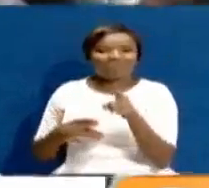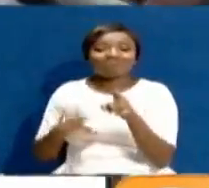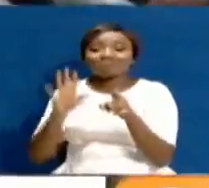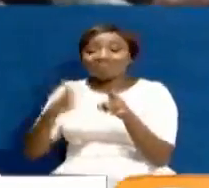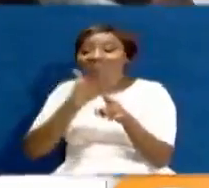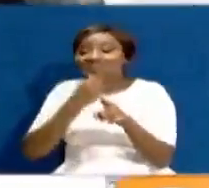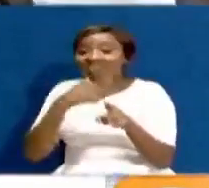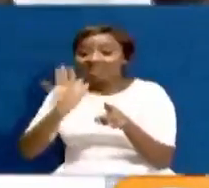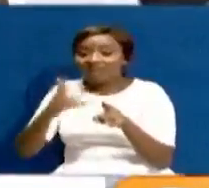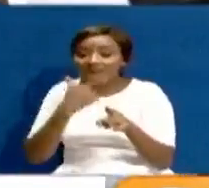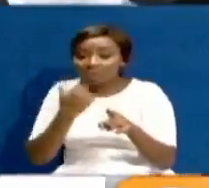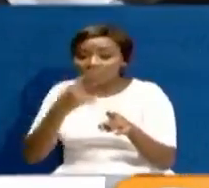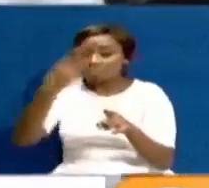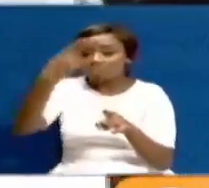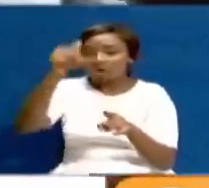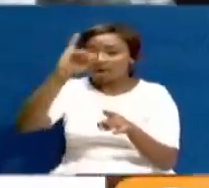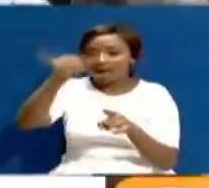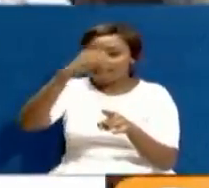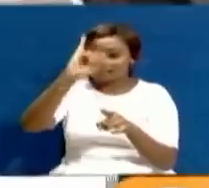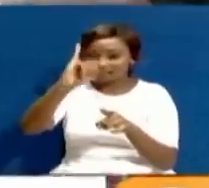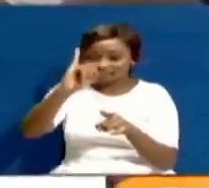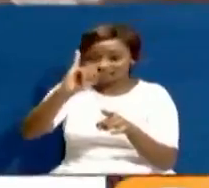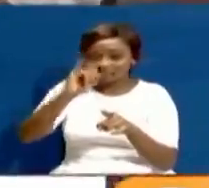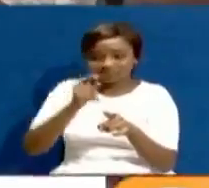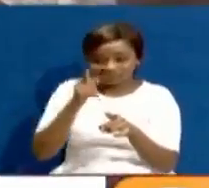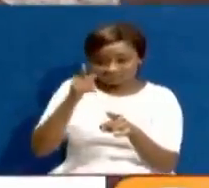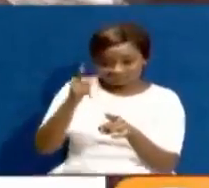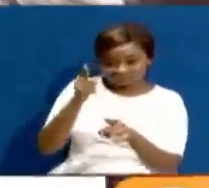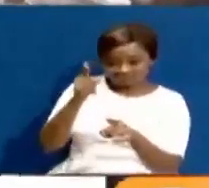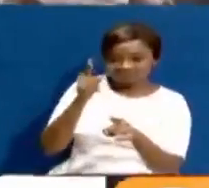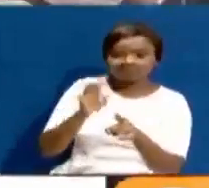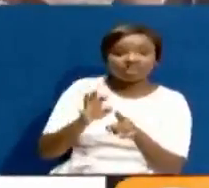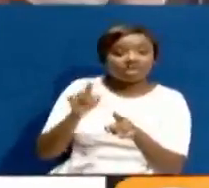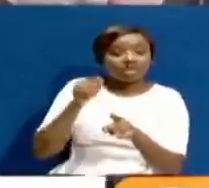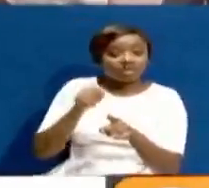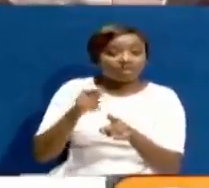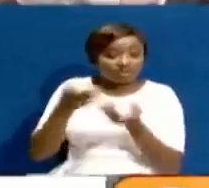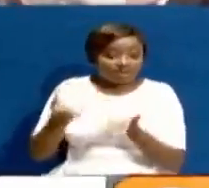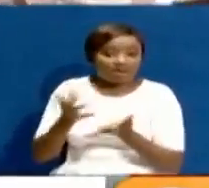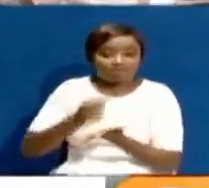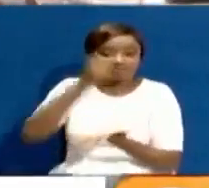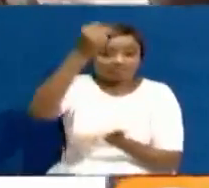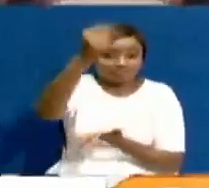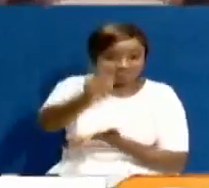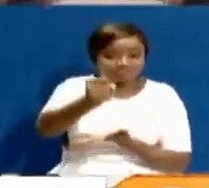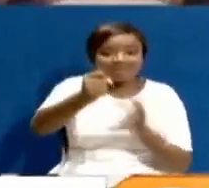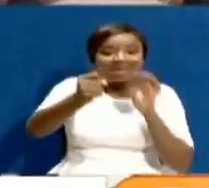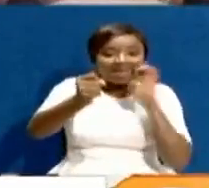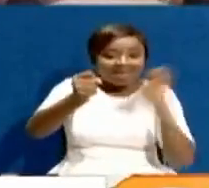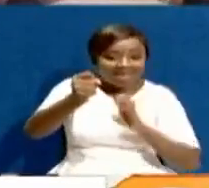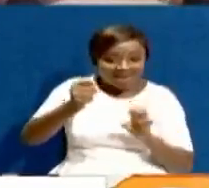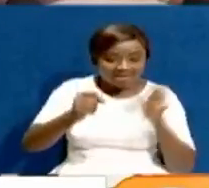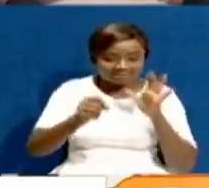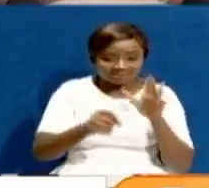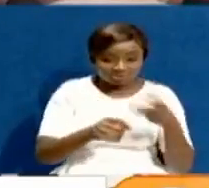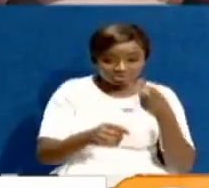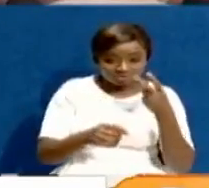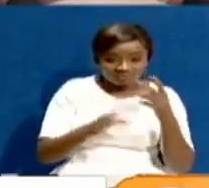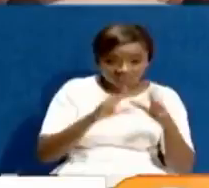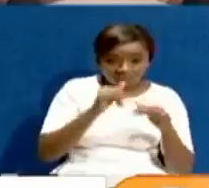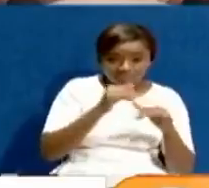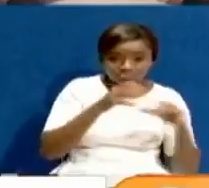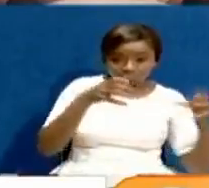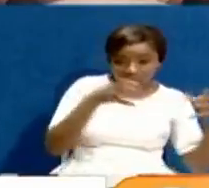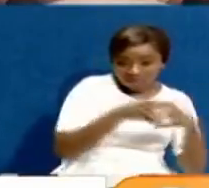Abdikadir Mohamed, who is known to many as Abdul Haji, spoke at a Garissa hotel where he was endorsed by two major clans of